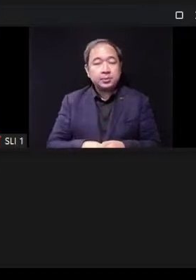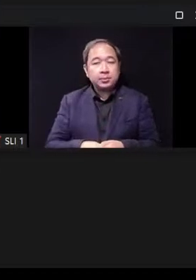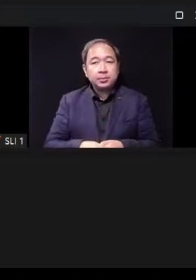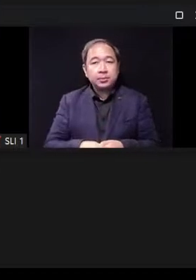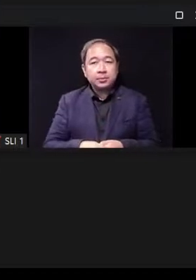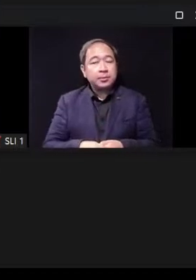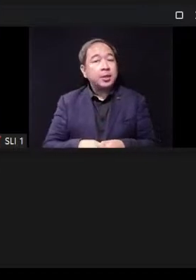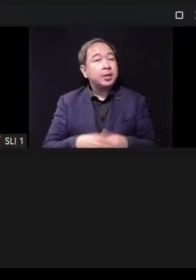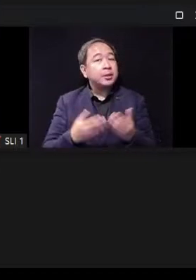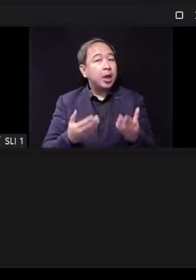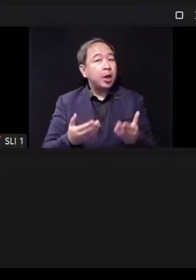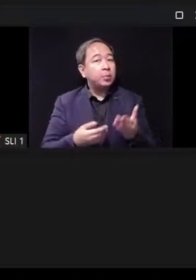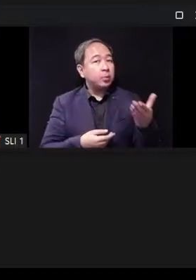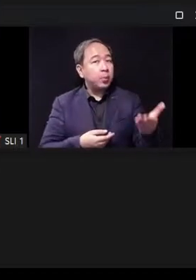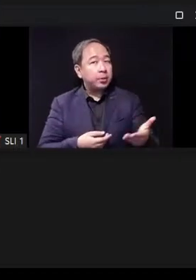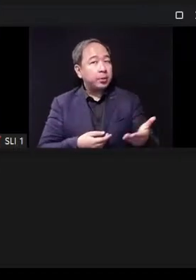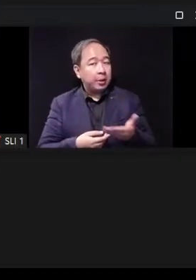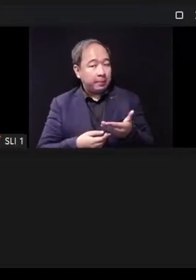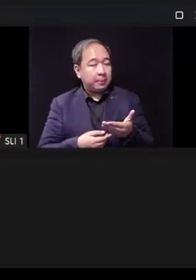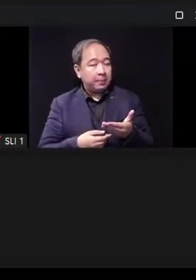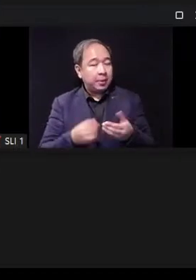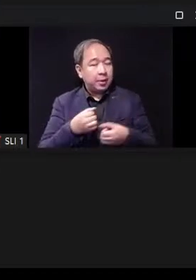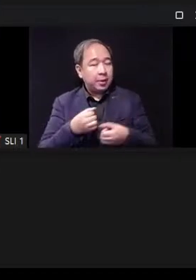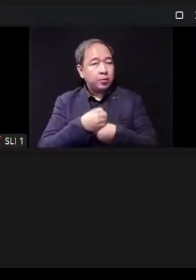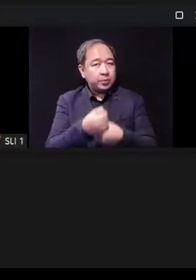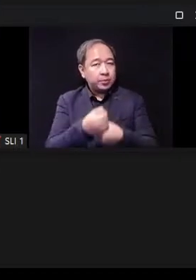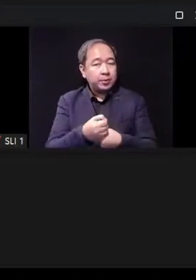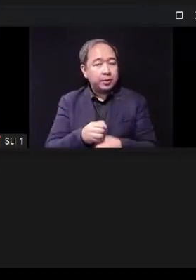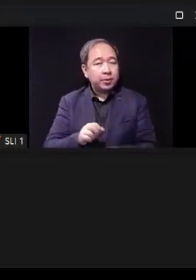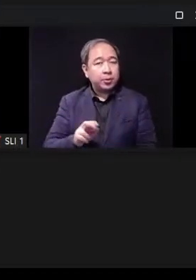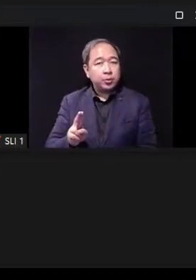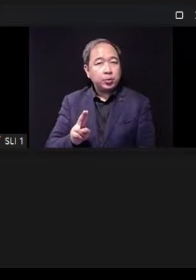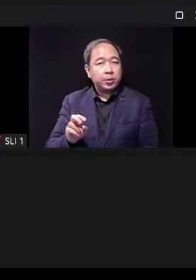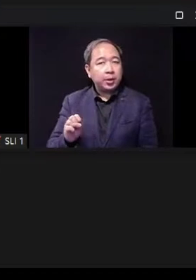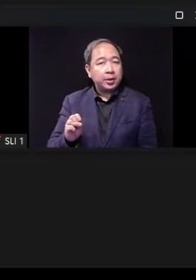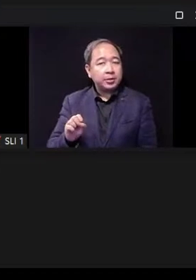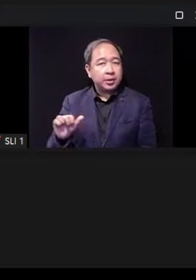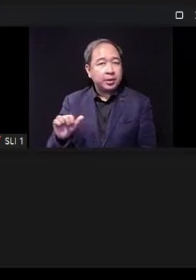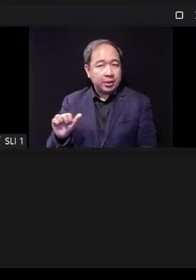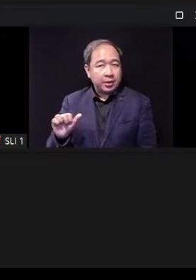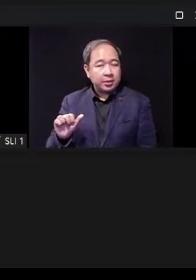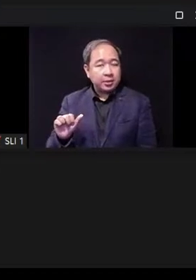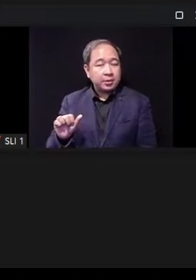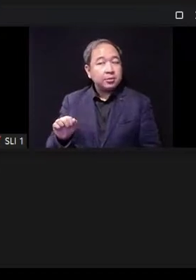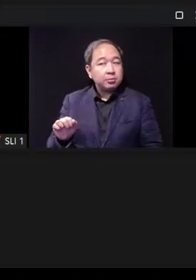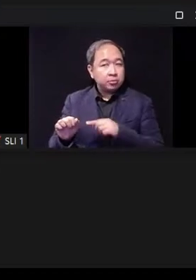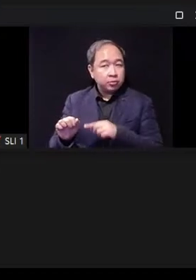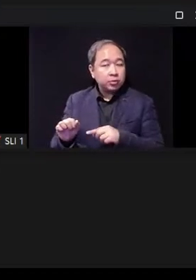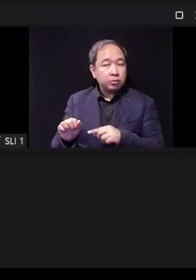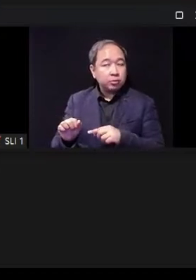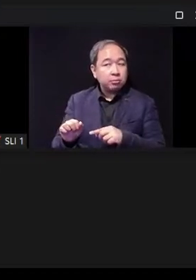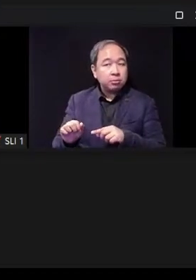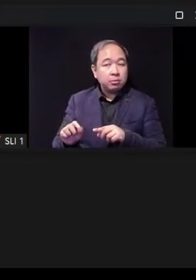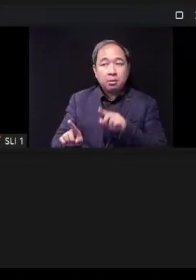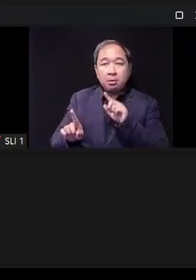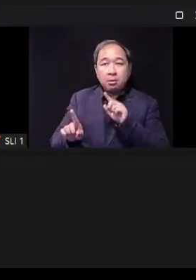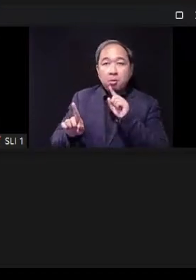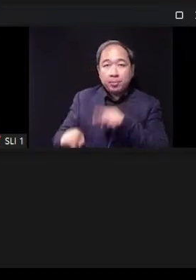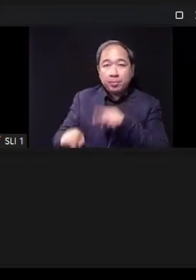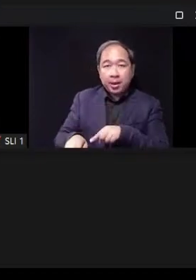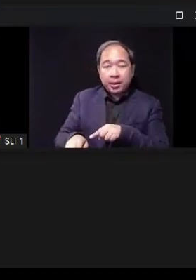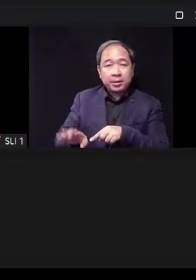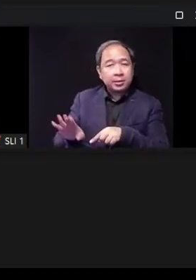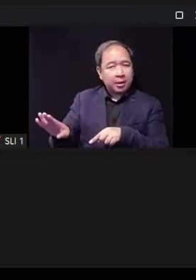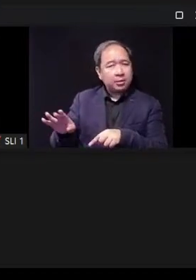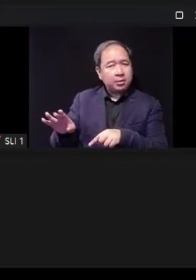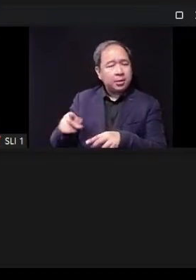on the distinguished delegate from the United States of America to reply to the alternative